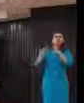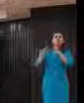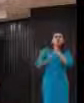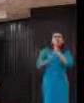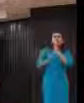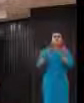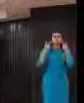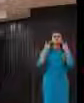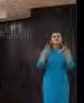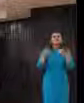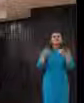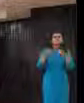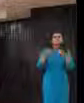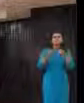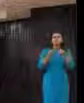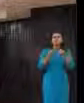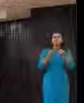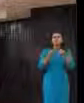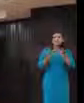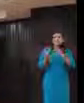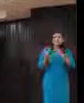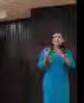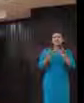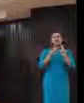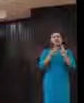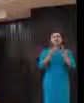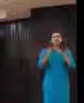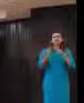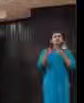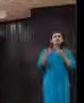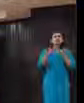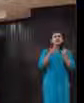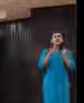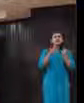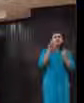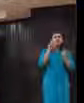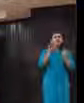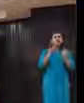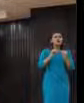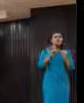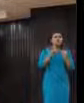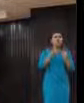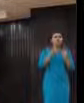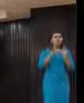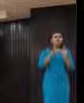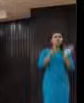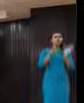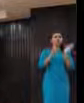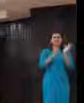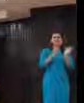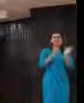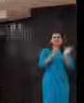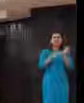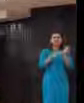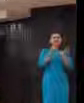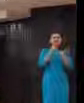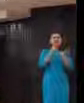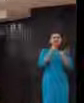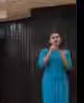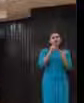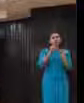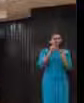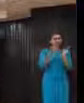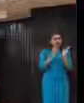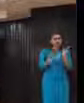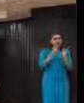arrangements with the union. A lot of these arrangements are conditions of accession, like Nagaland, and also in the case